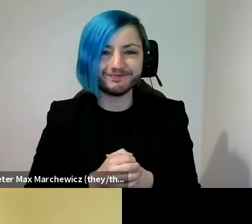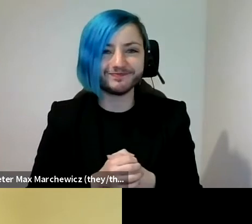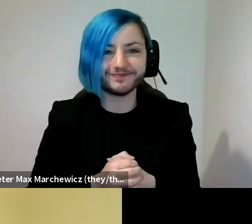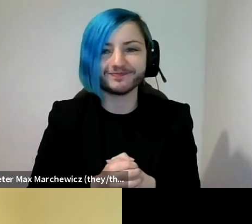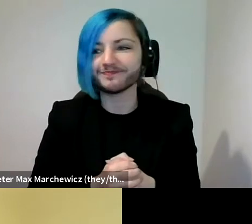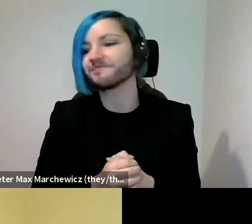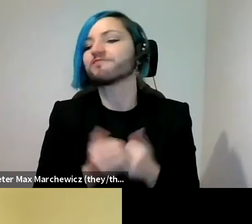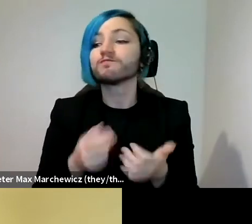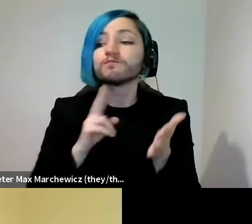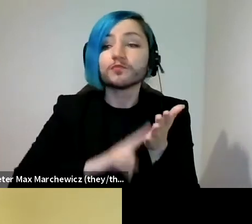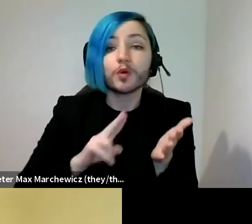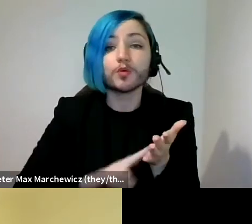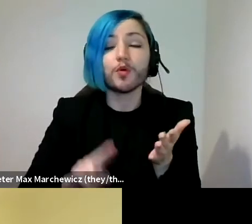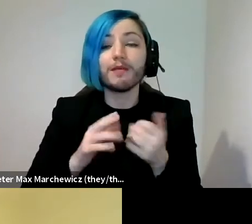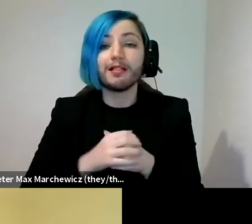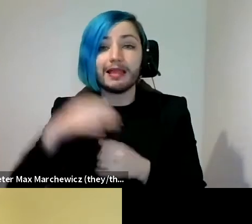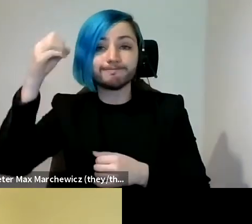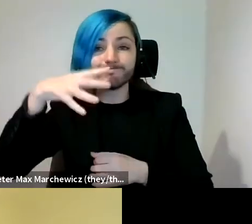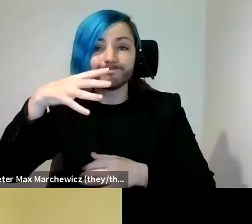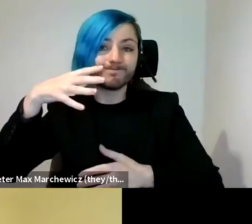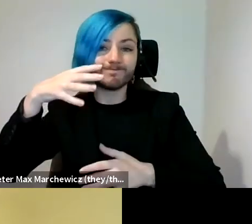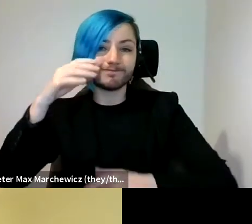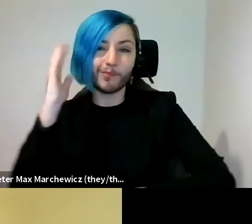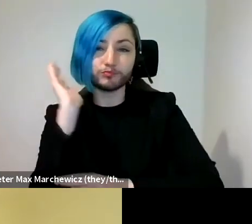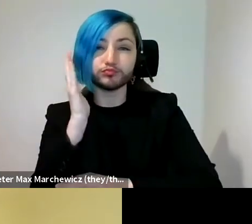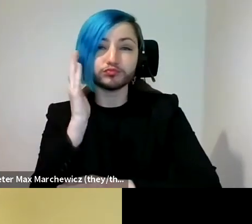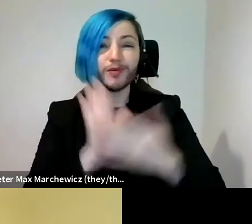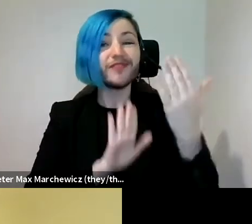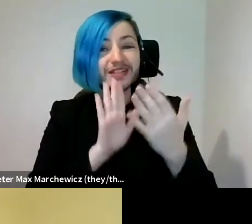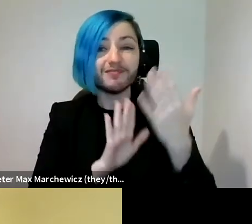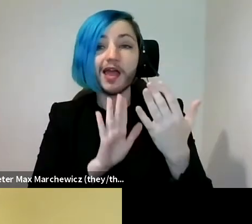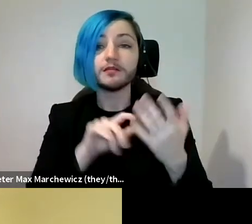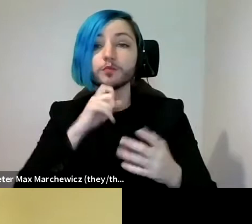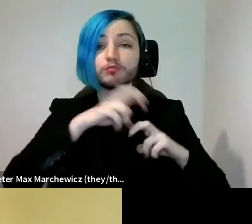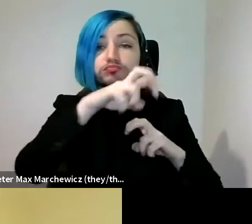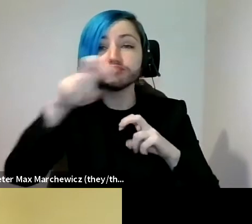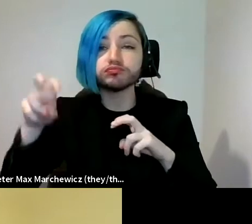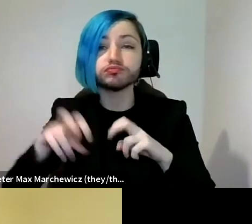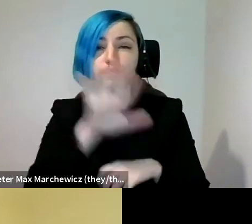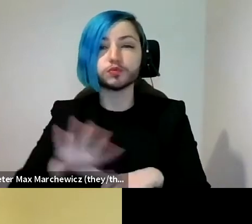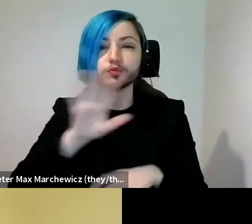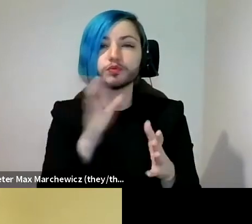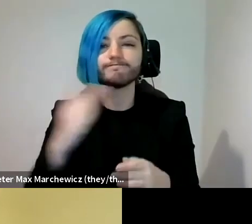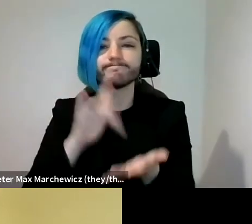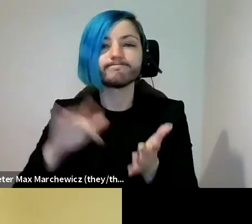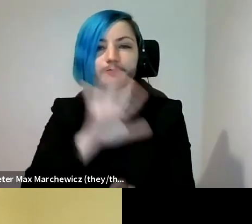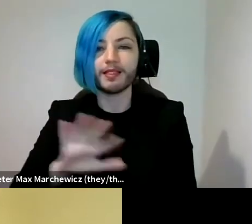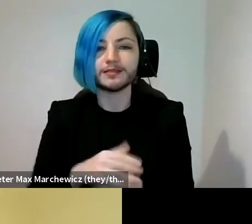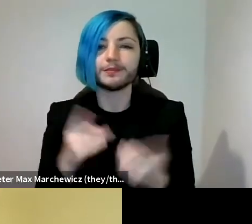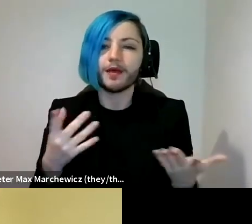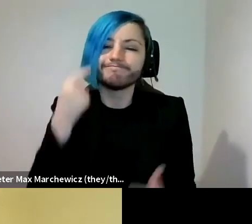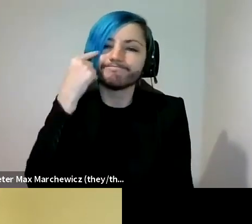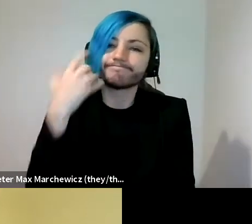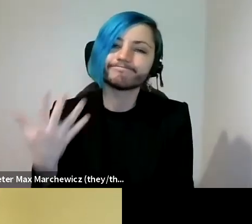We usually host our featured talks in person, touring around various parts of the East Midlands. But due to the obvious,